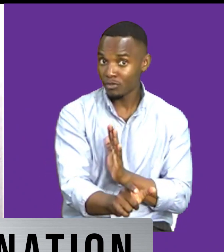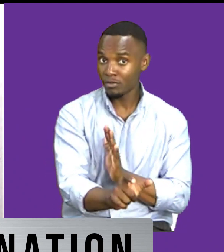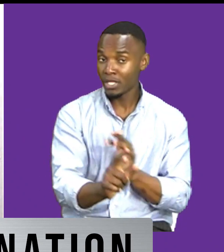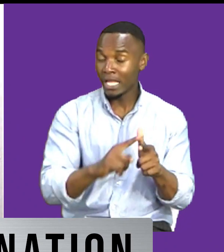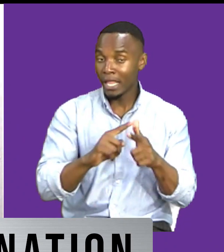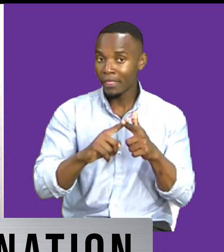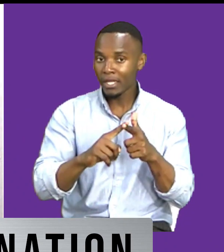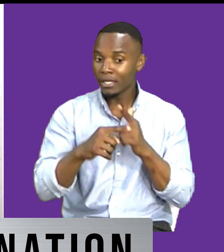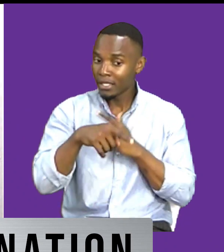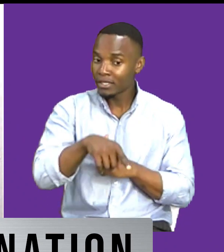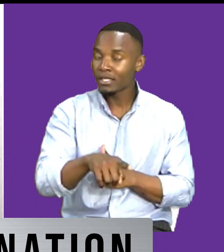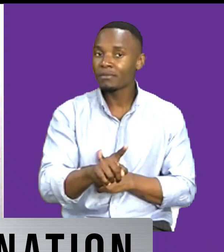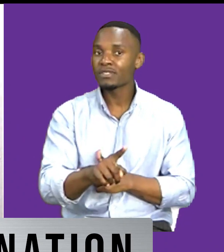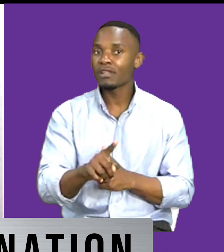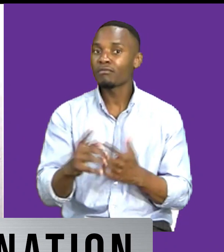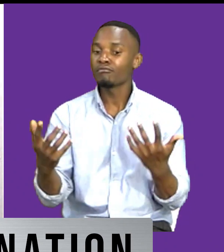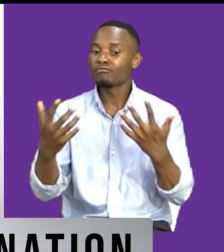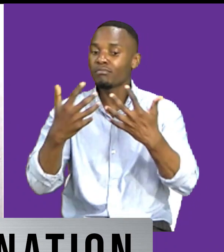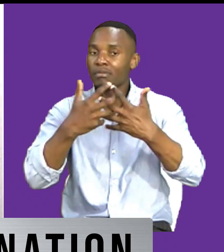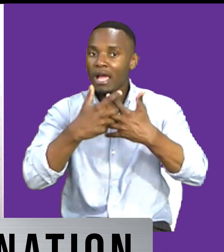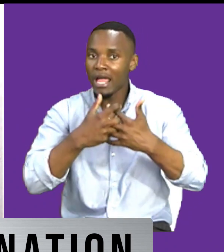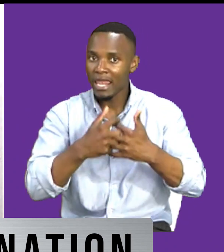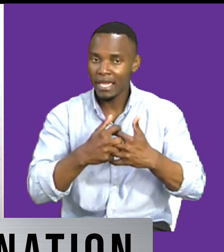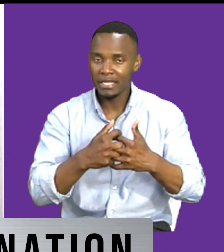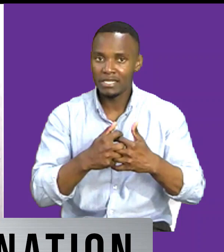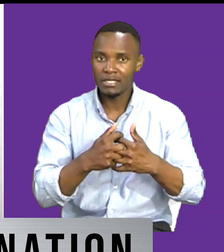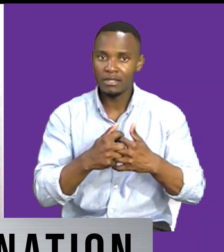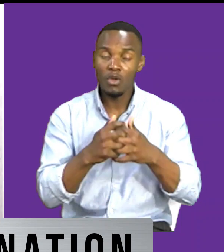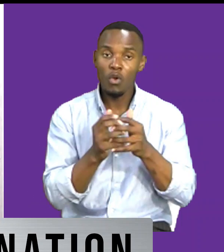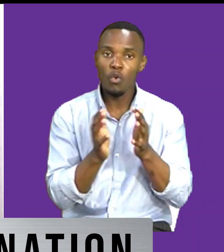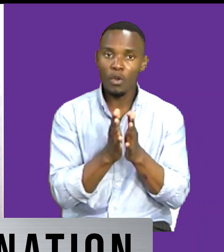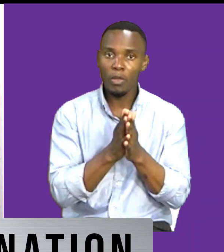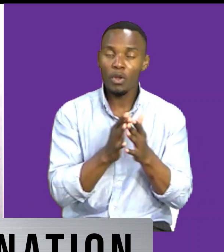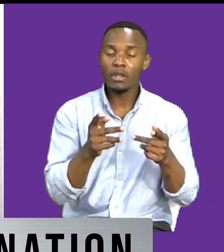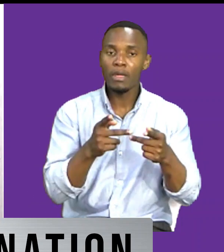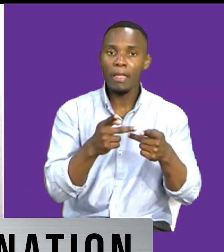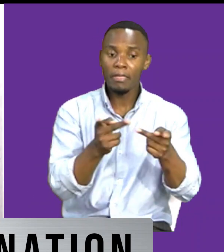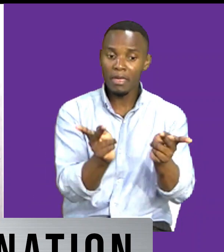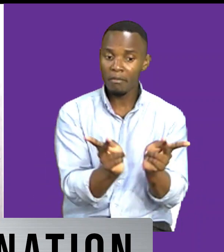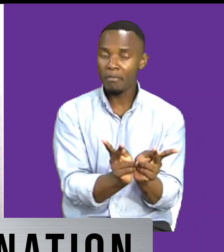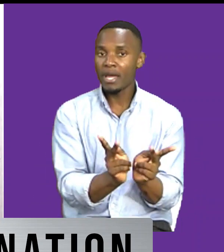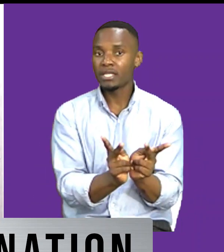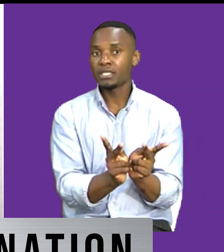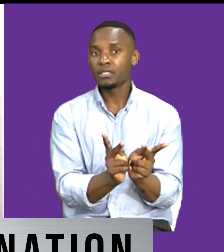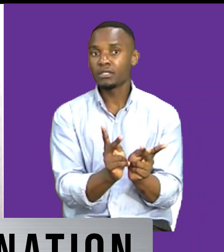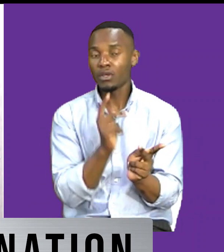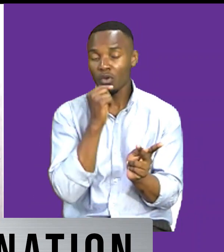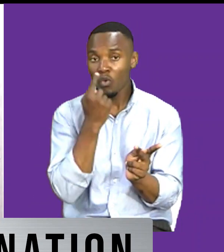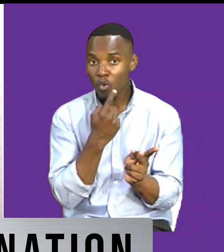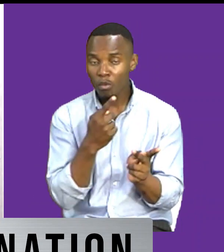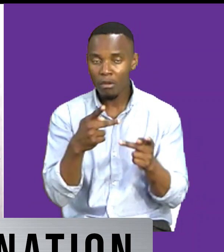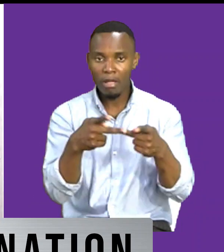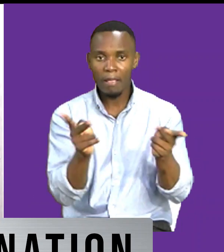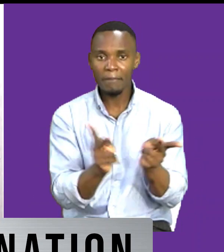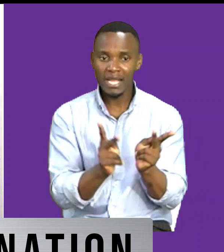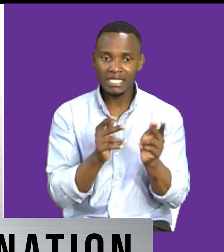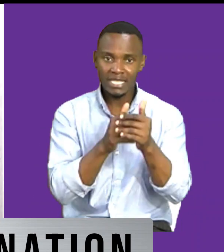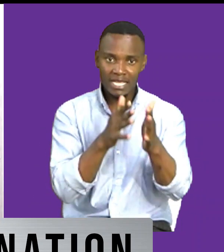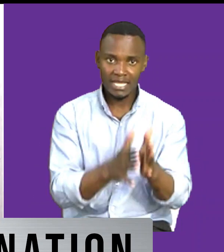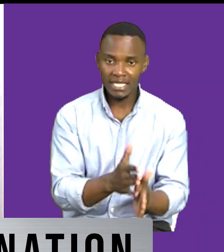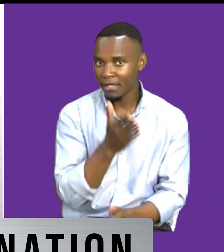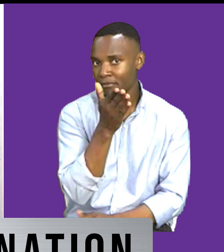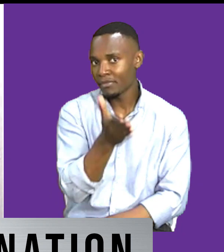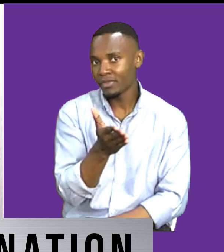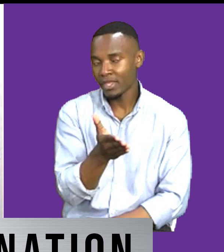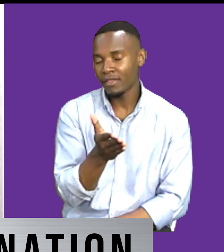are more aligned to the political party, which in this case is going to be to the party leader or the party leaders,